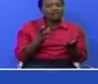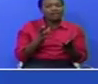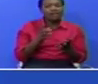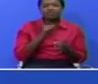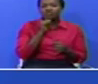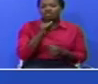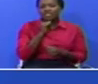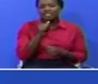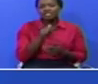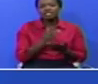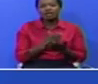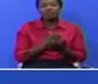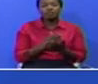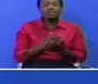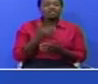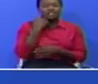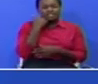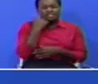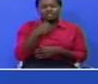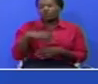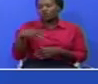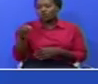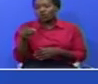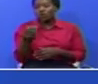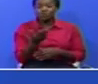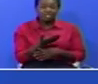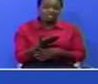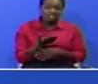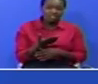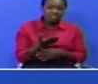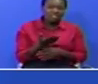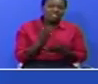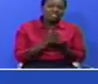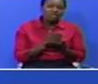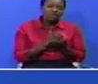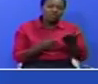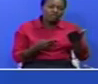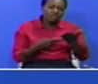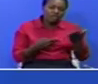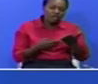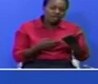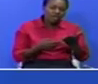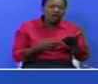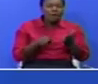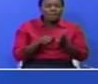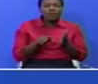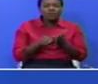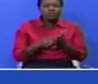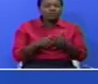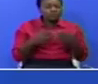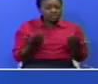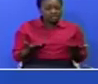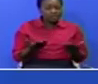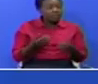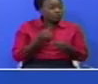of the patients who will be going to those clinics can go. So they were saying some of the technicalities and the logistics surrounding how these